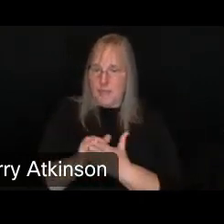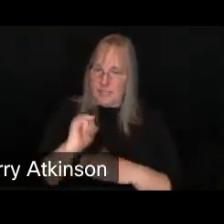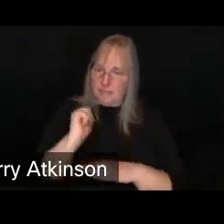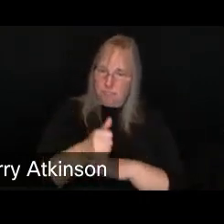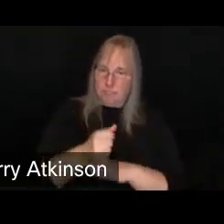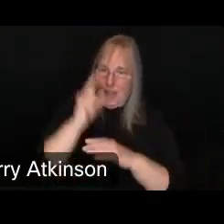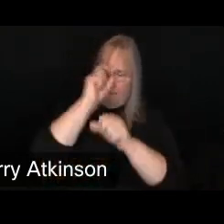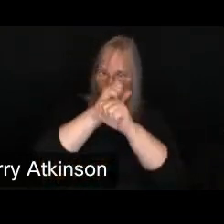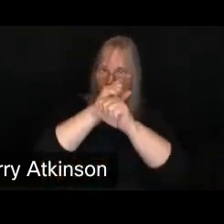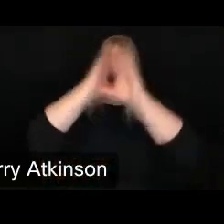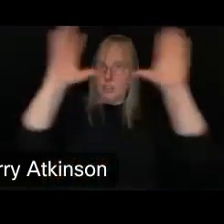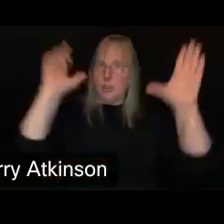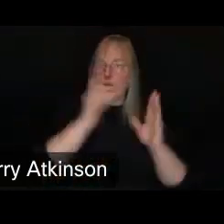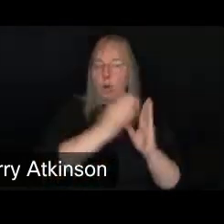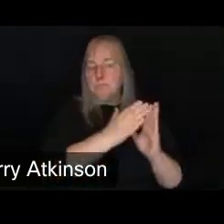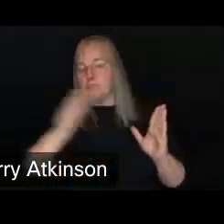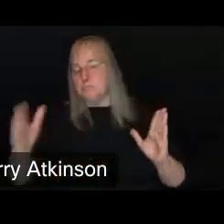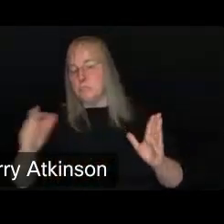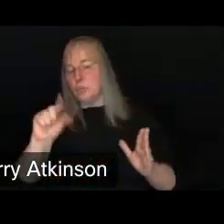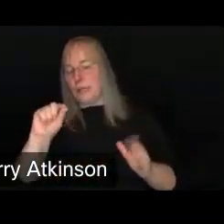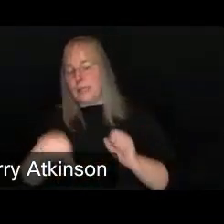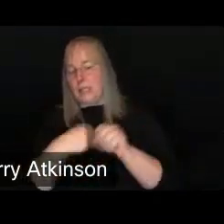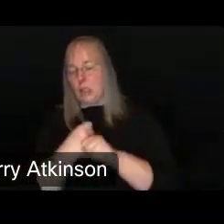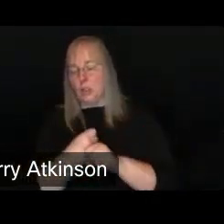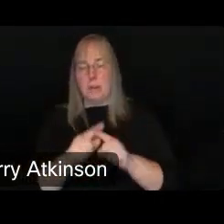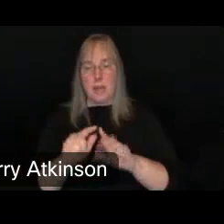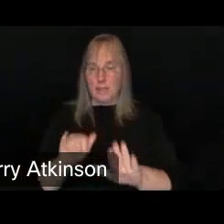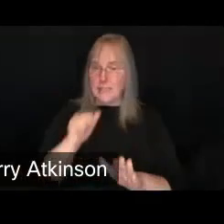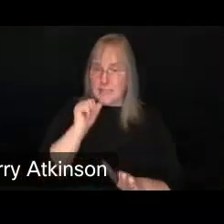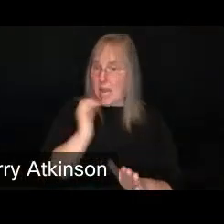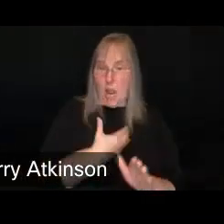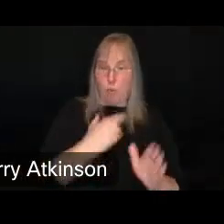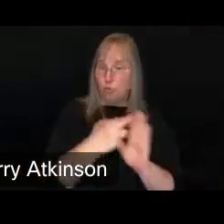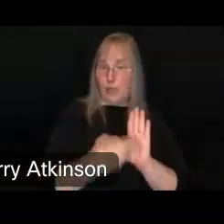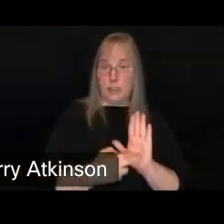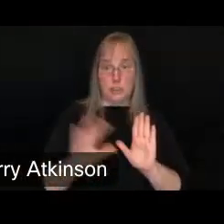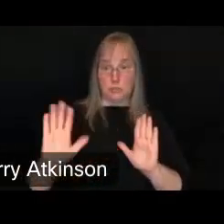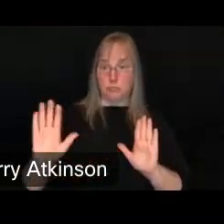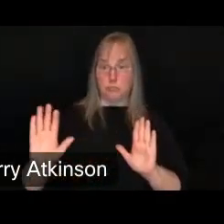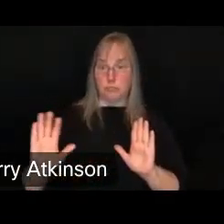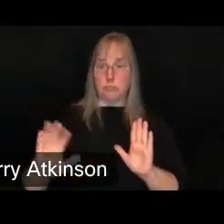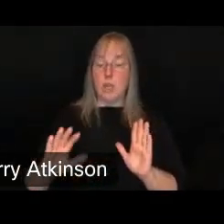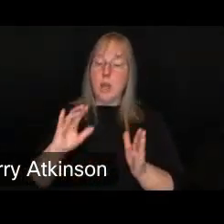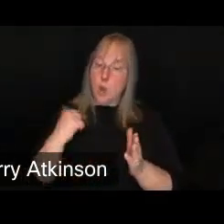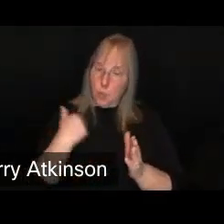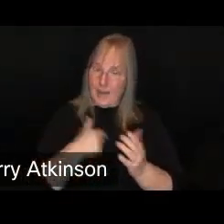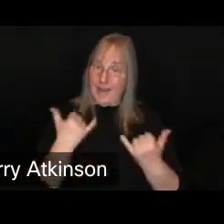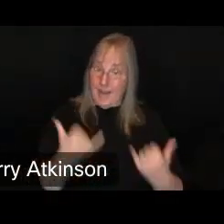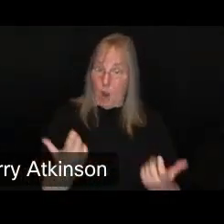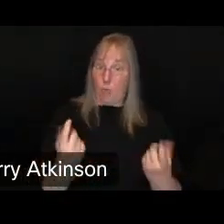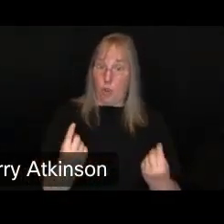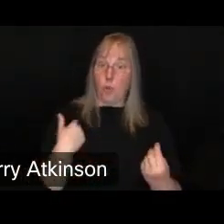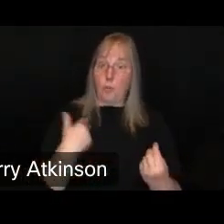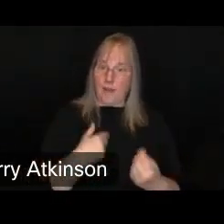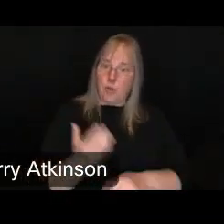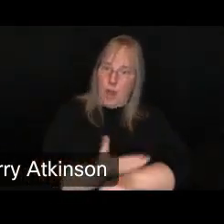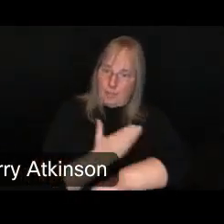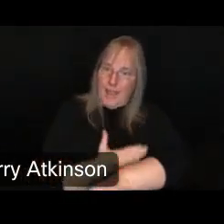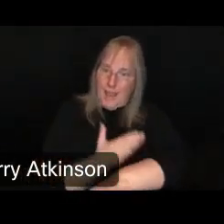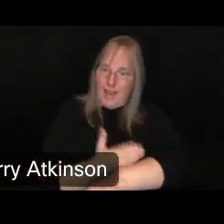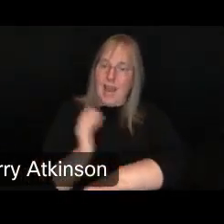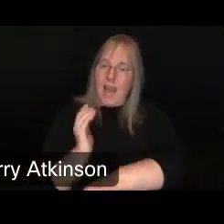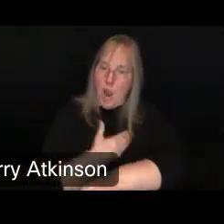years. However, it's not our regulations. So we now have to go through the process of updating our regulations